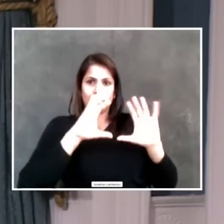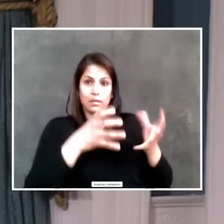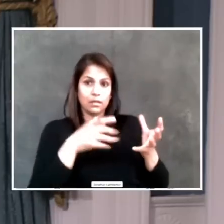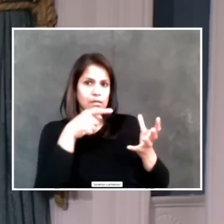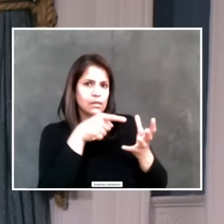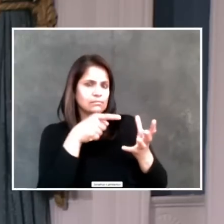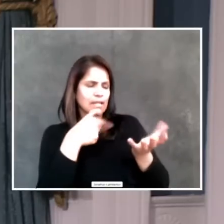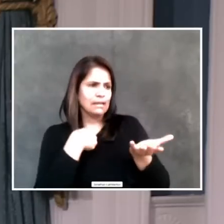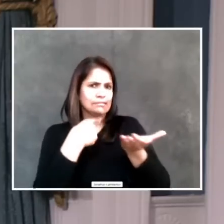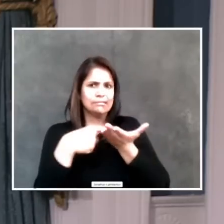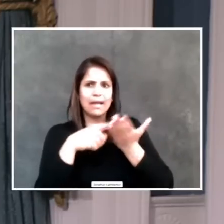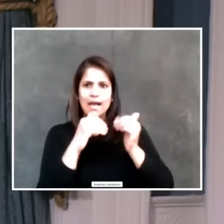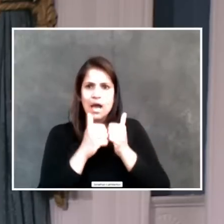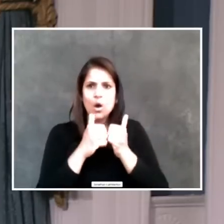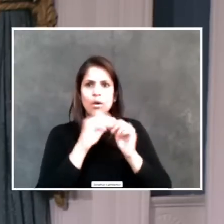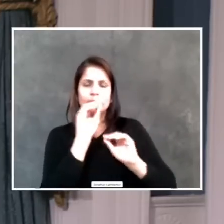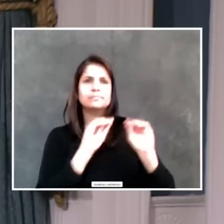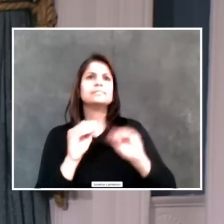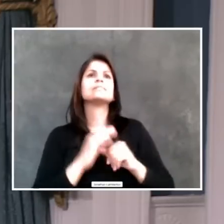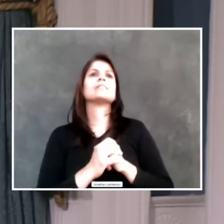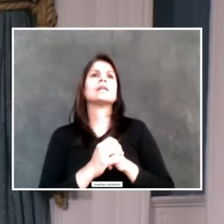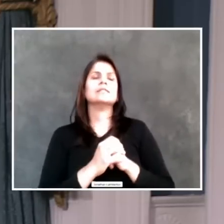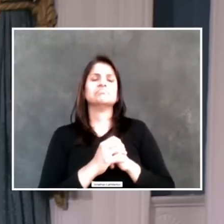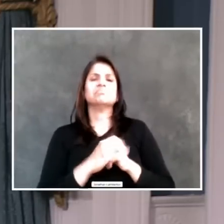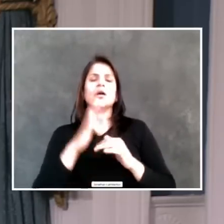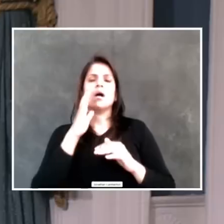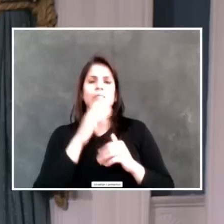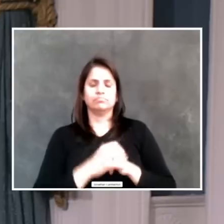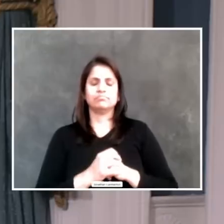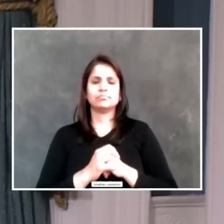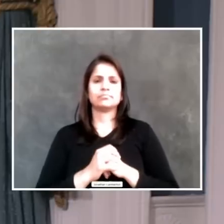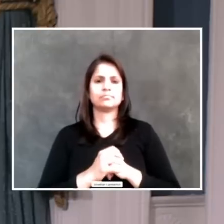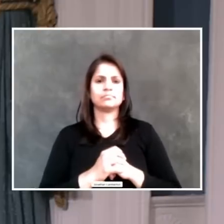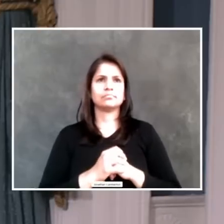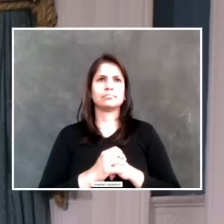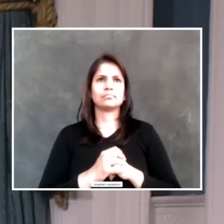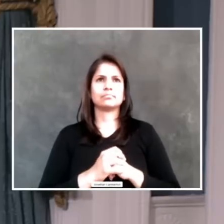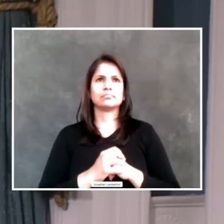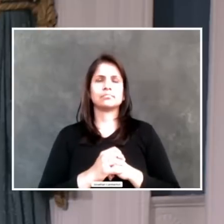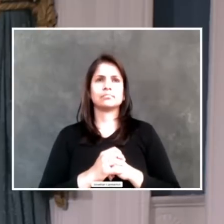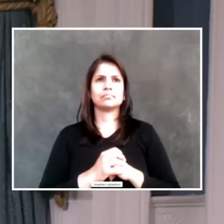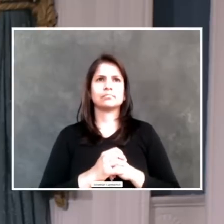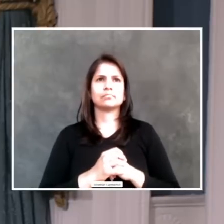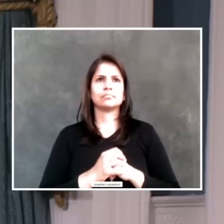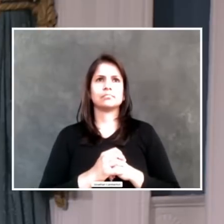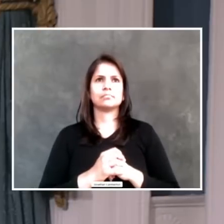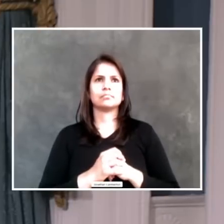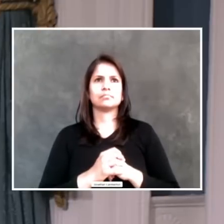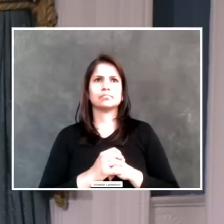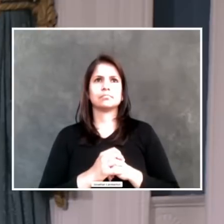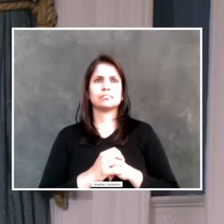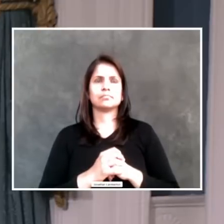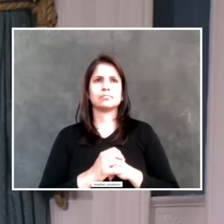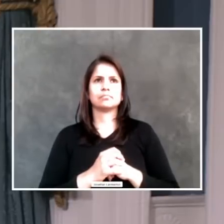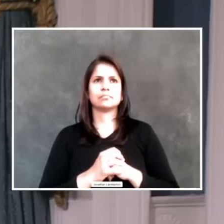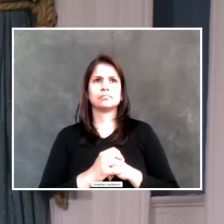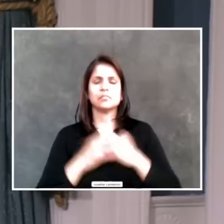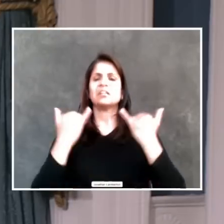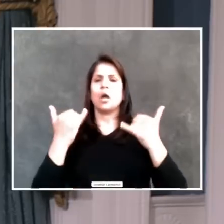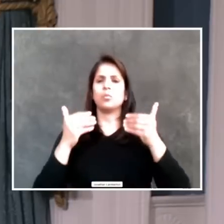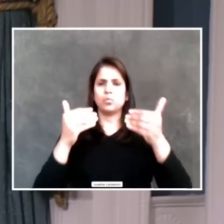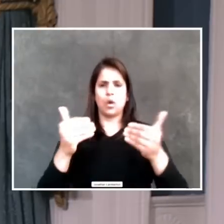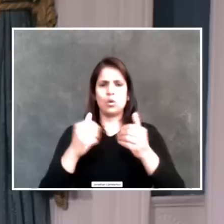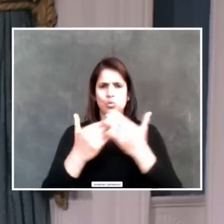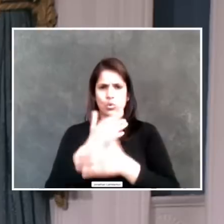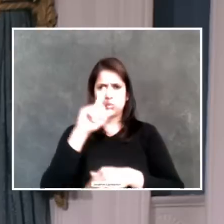of deaths among individuals based on race and ethnicity. We continue to improve our data sources, and you will see that we will have more and